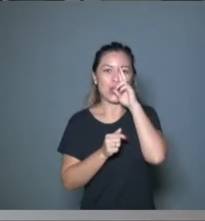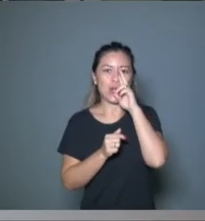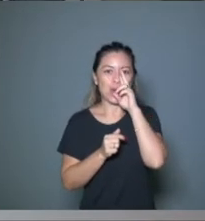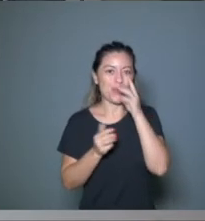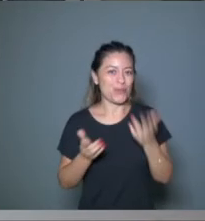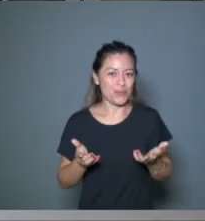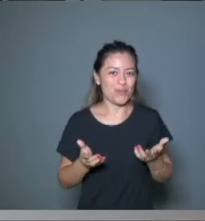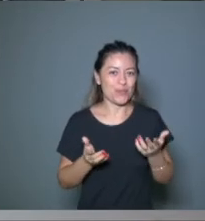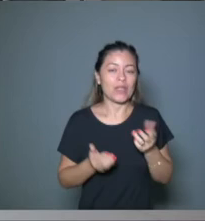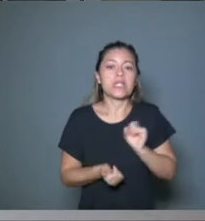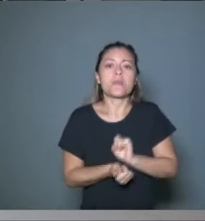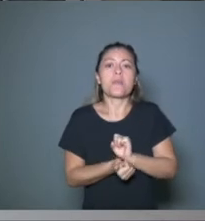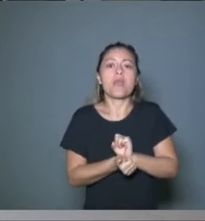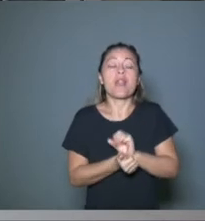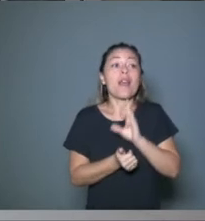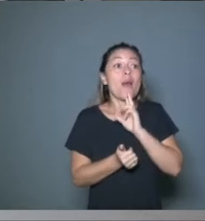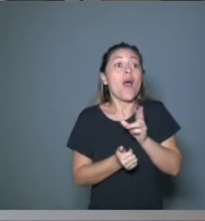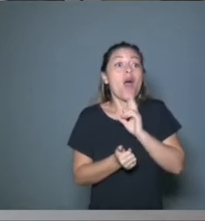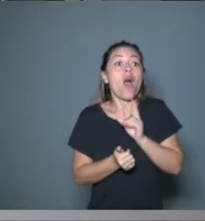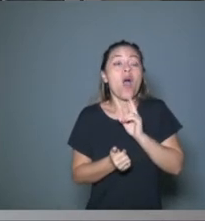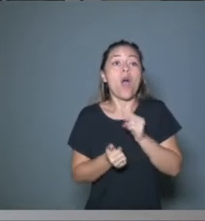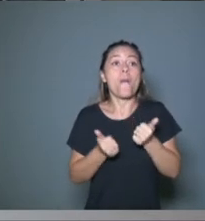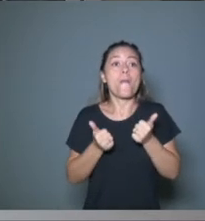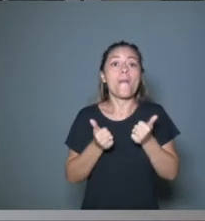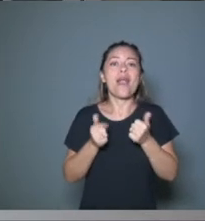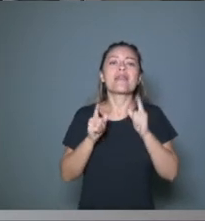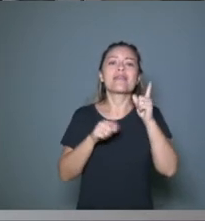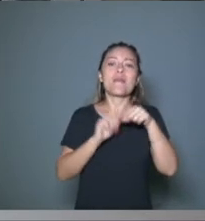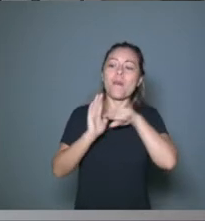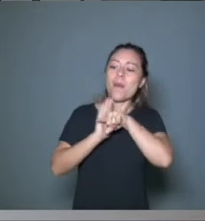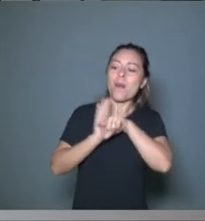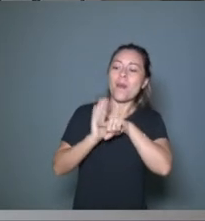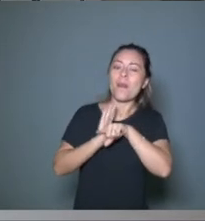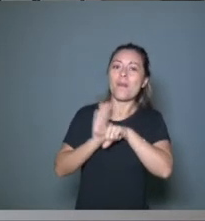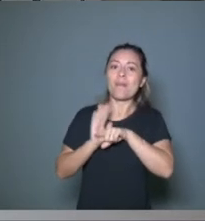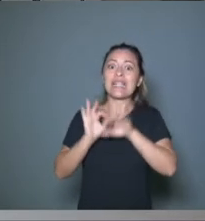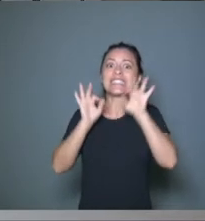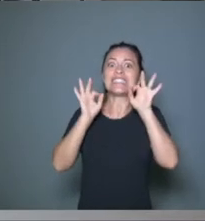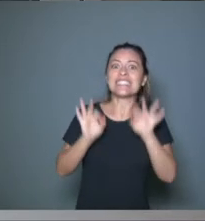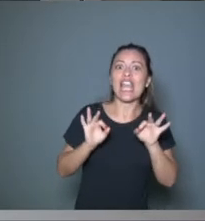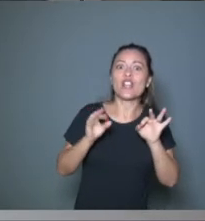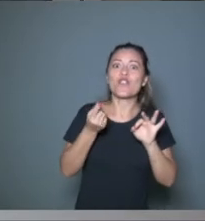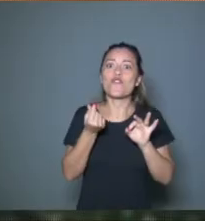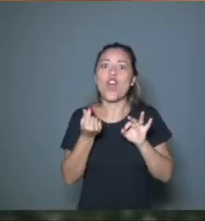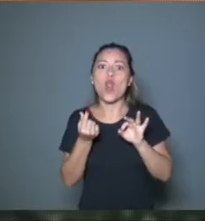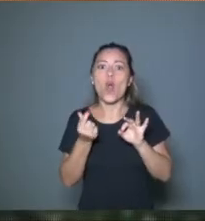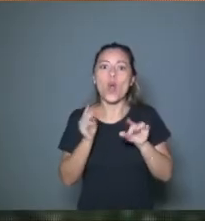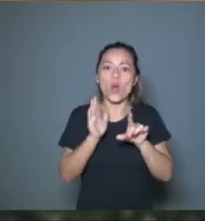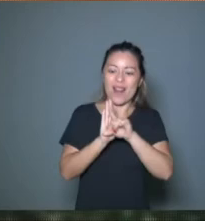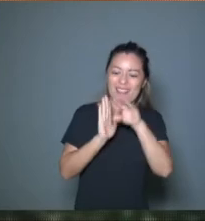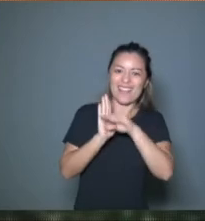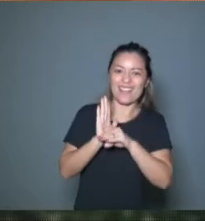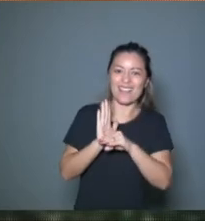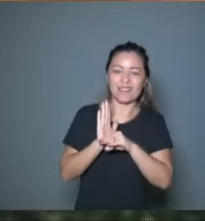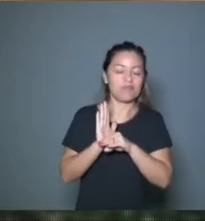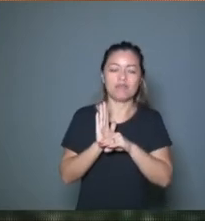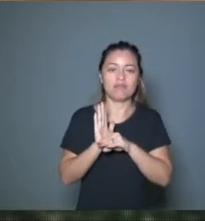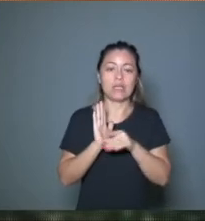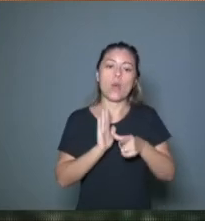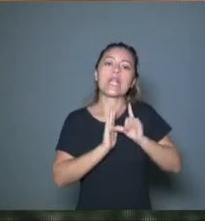And we wanted to take this chance of waiting the results to be audited to be sure whether or not we